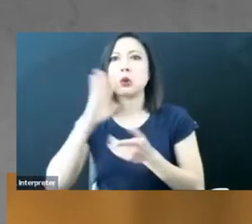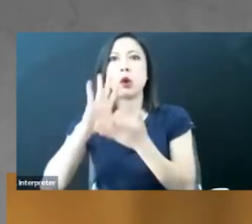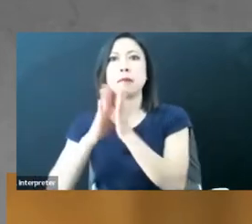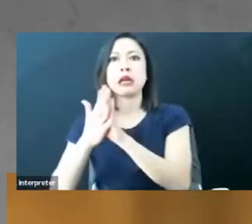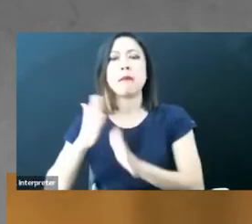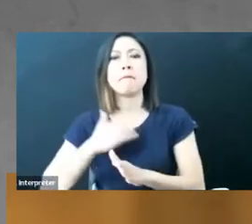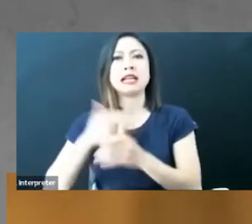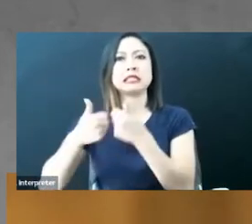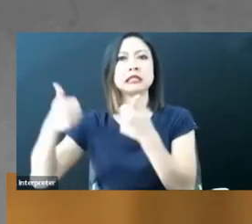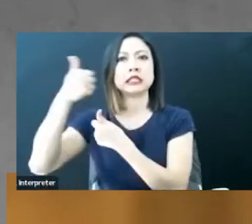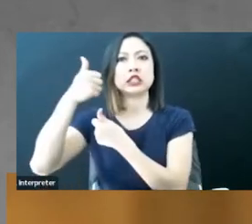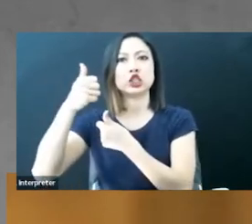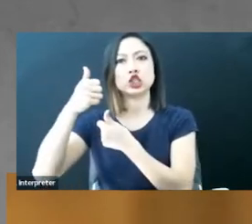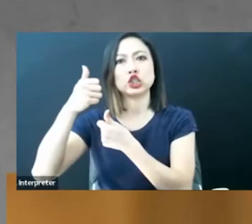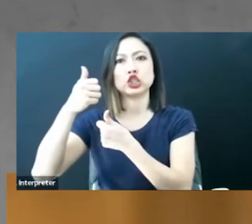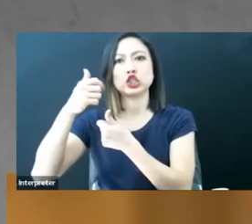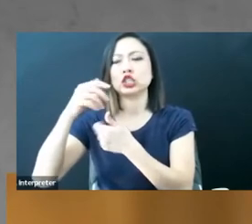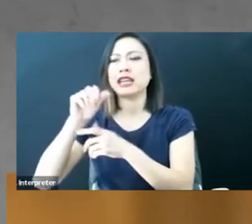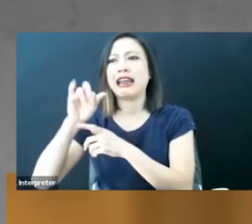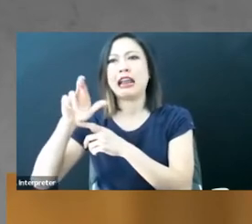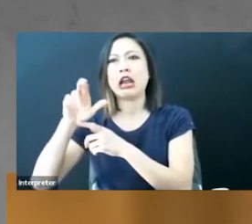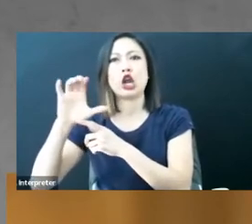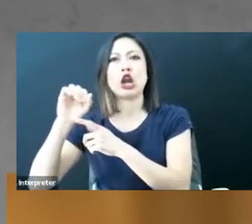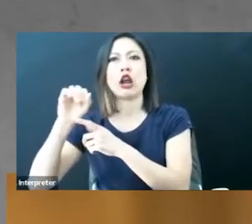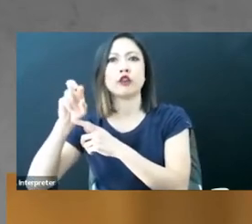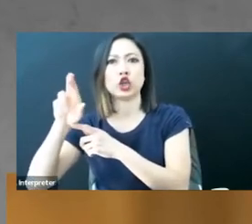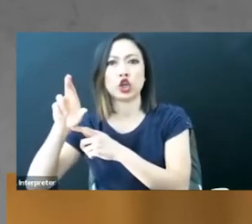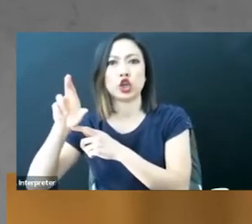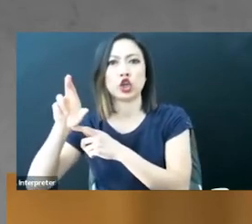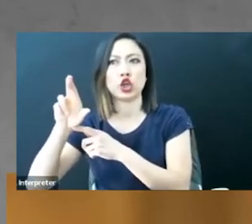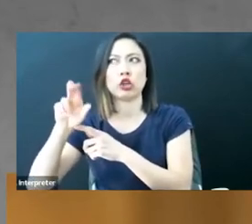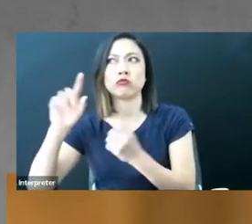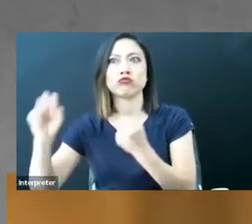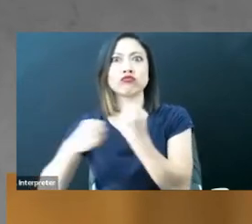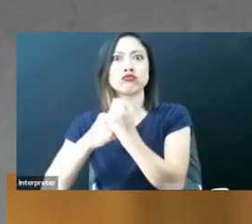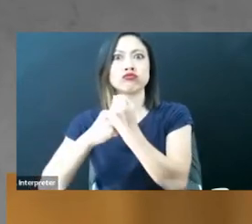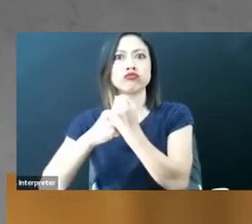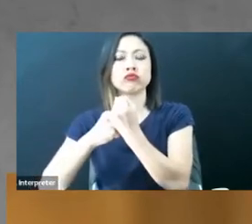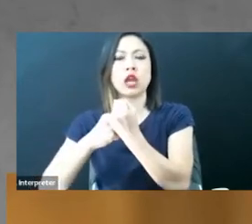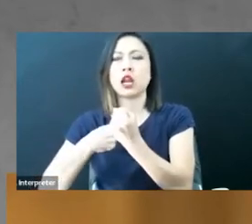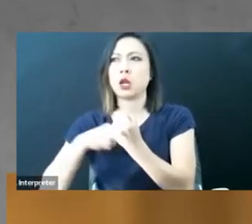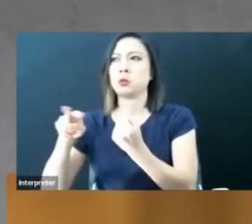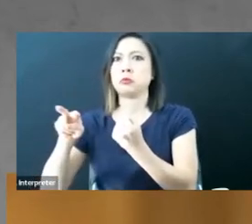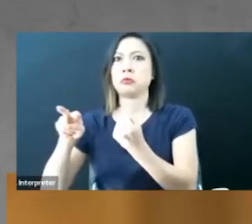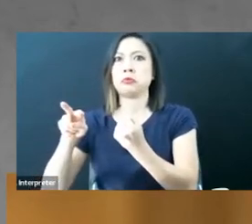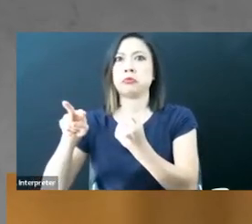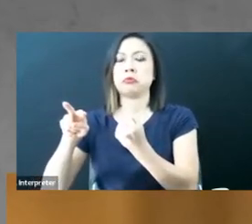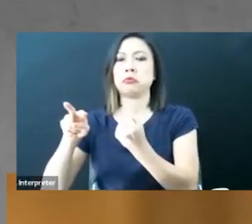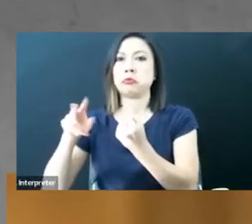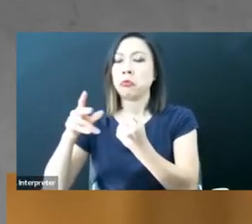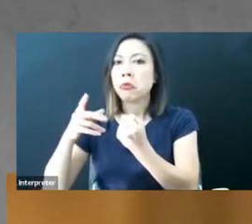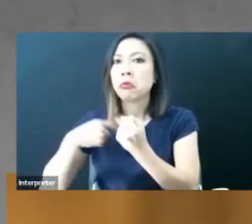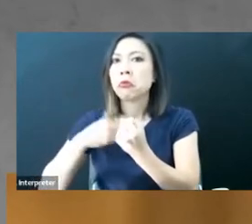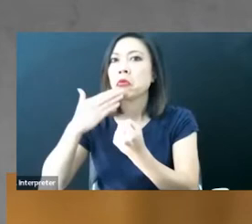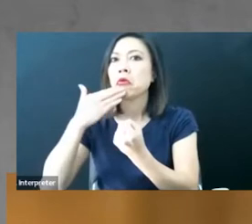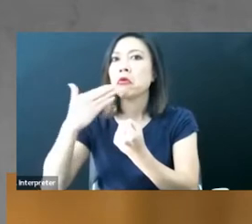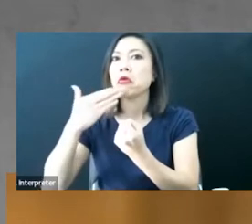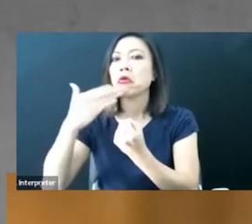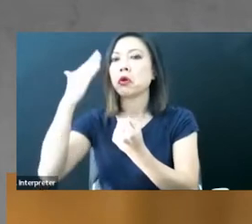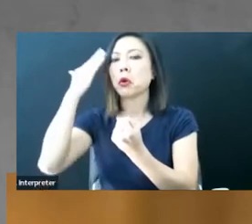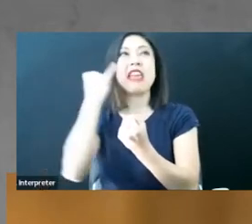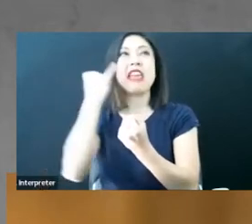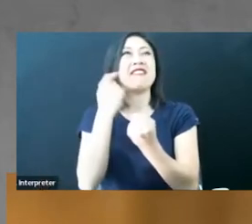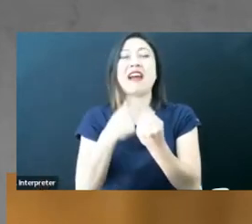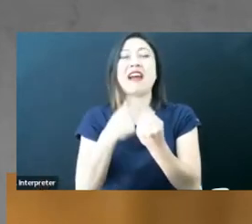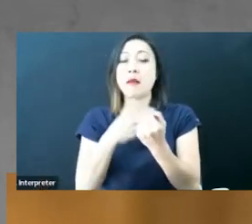really struck me about this senior air cover point is I was so grateful to know if there was ever an instance in which I had an issue, whether that was